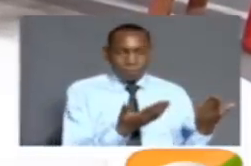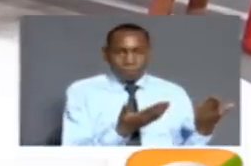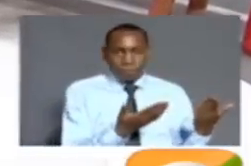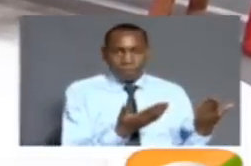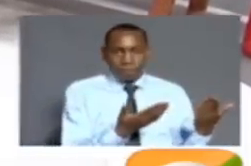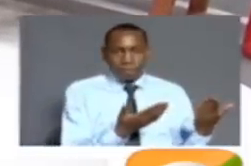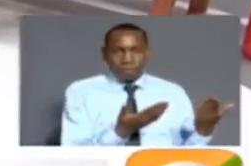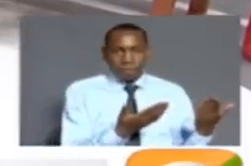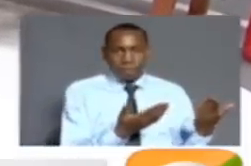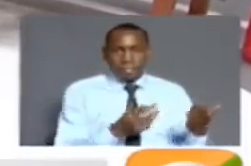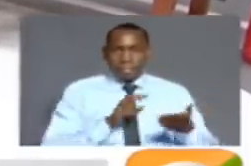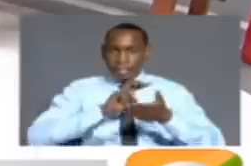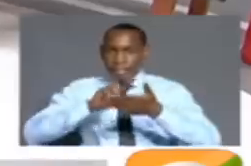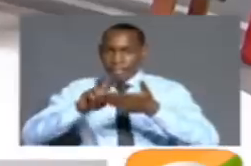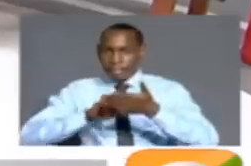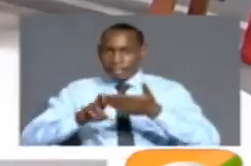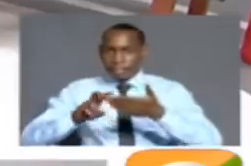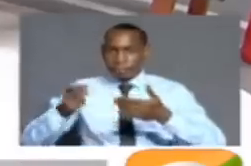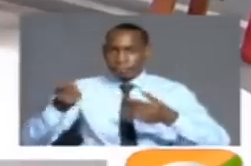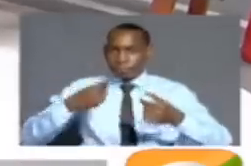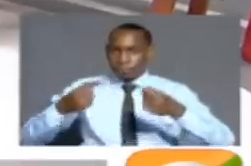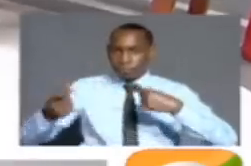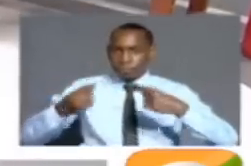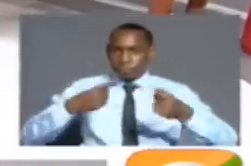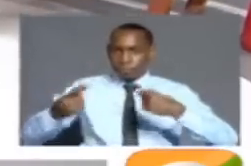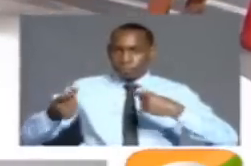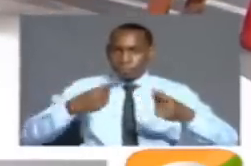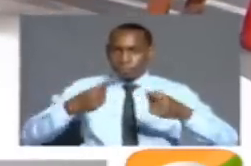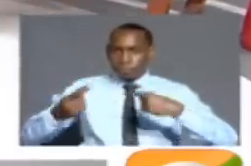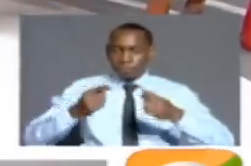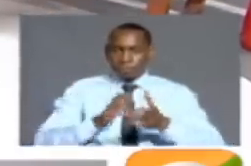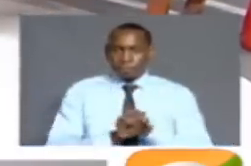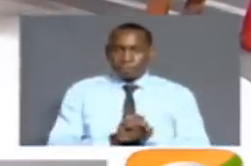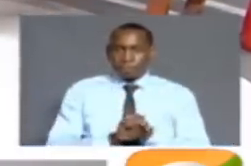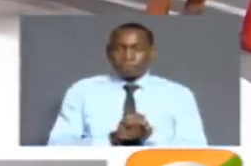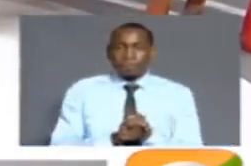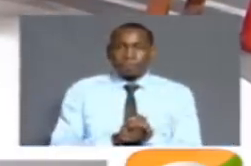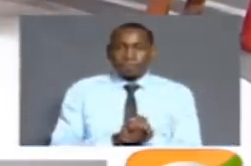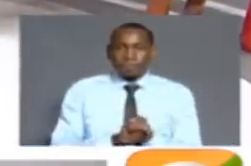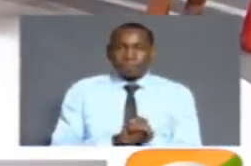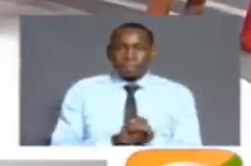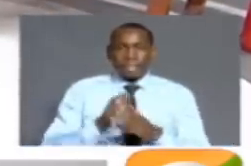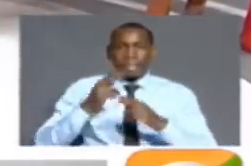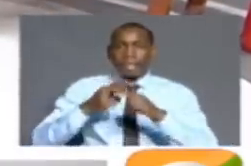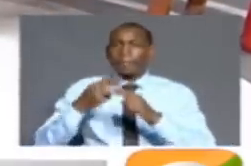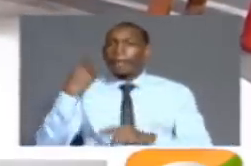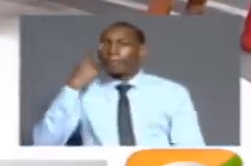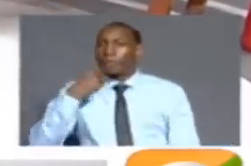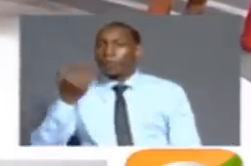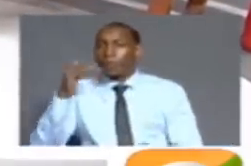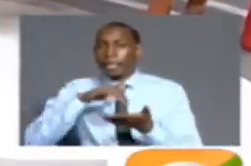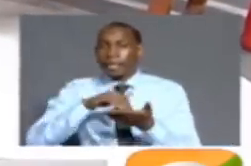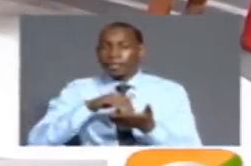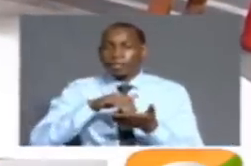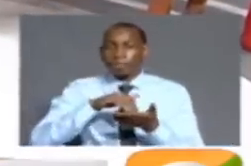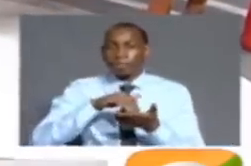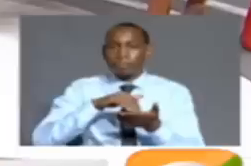I'm still waiting. On whose? Oh, from you. What's your name again?